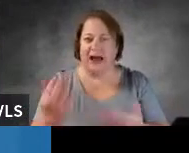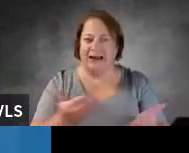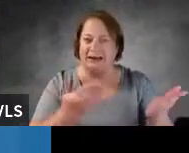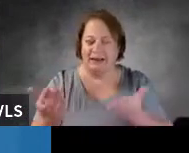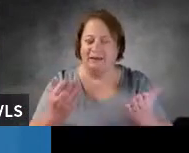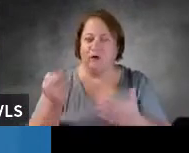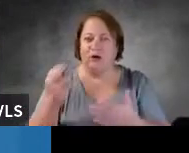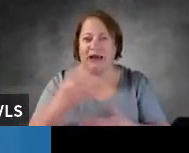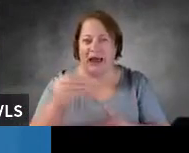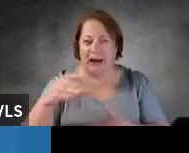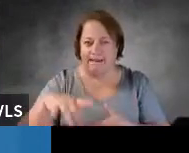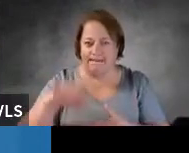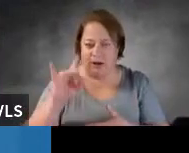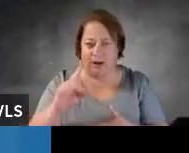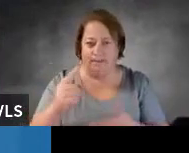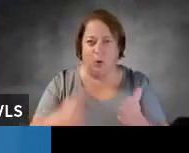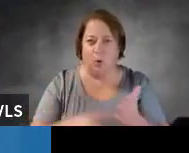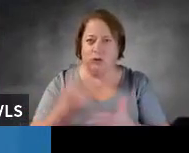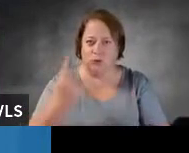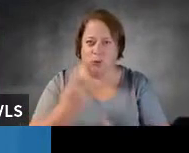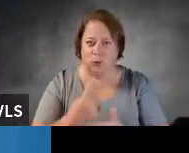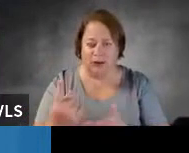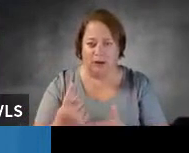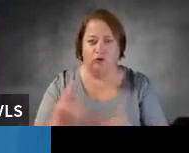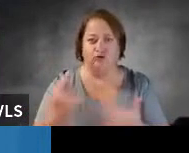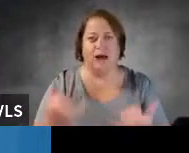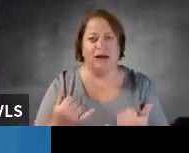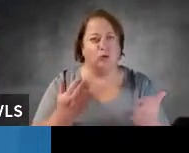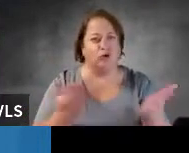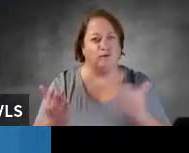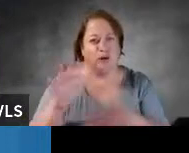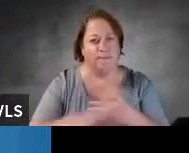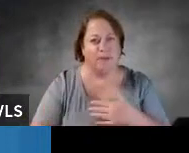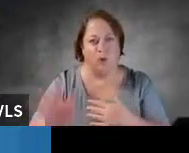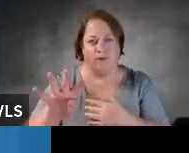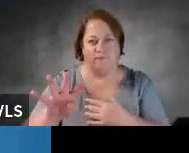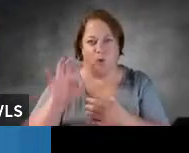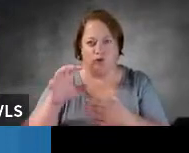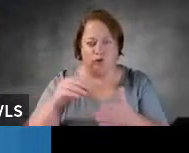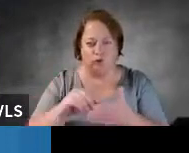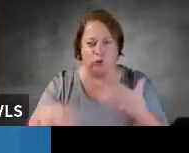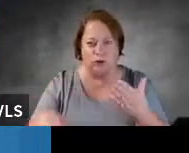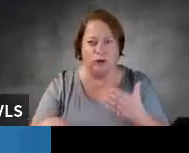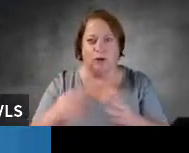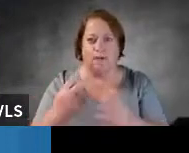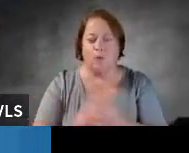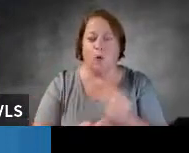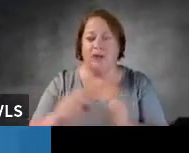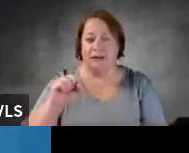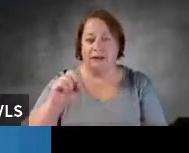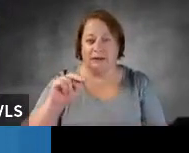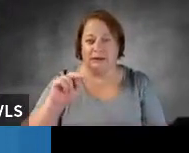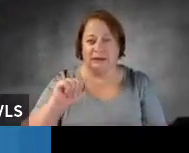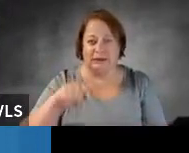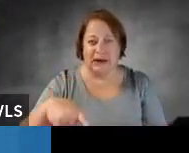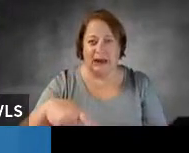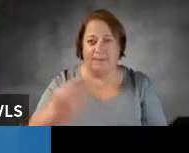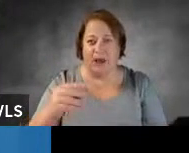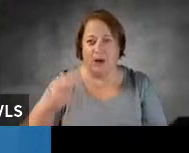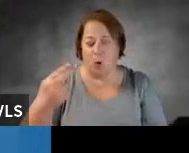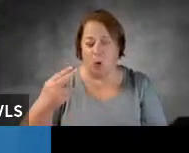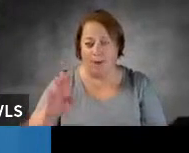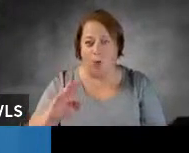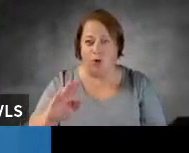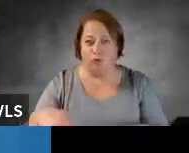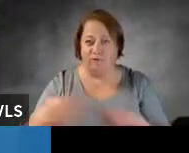day a week. Currently, we're serving approximately 400 students. Both SNAP and Homebound are providing services remotely.